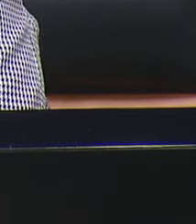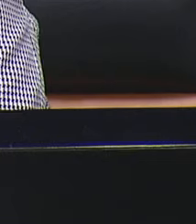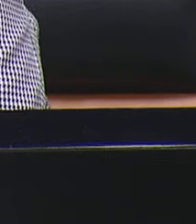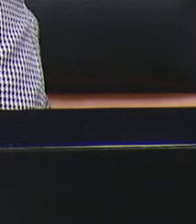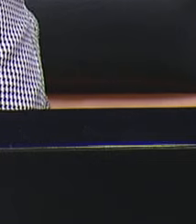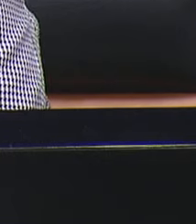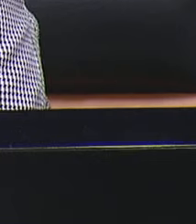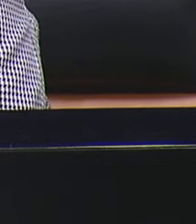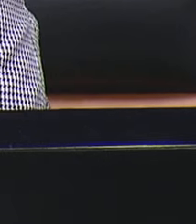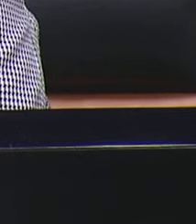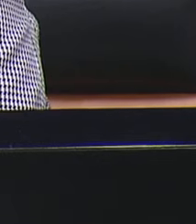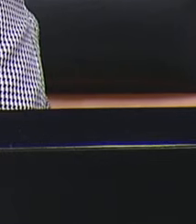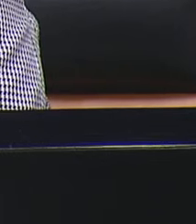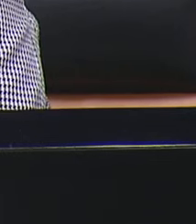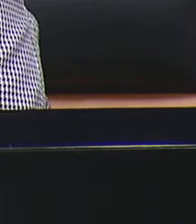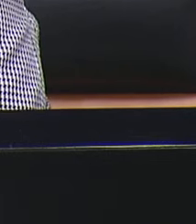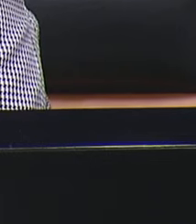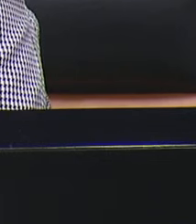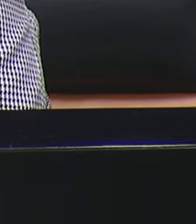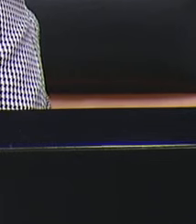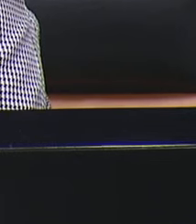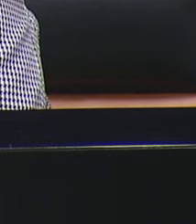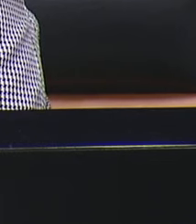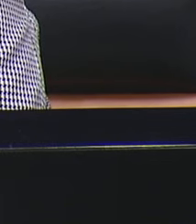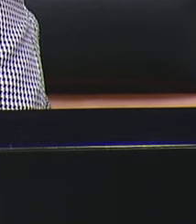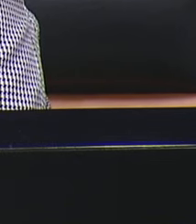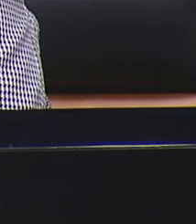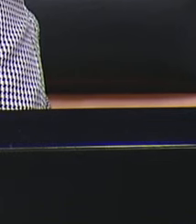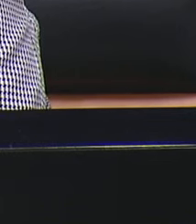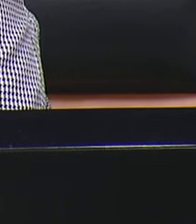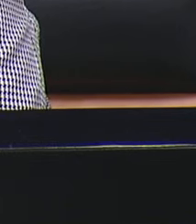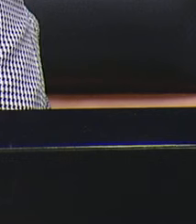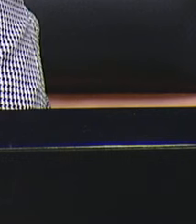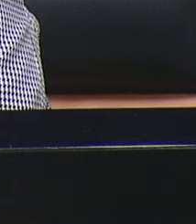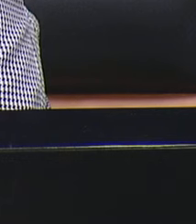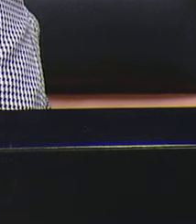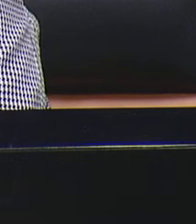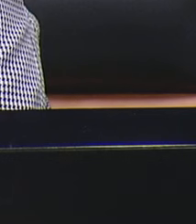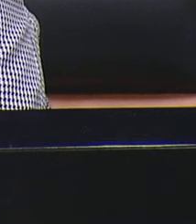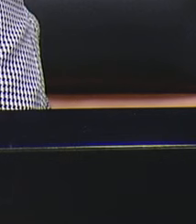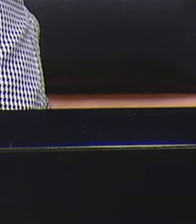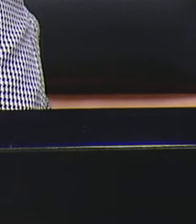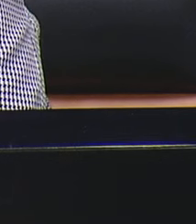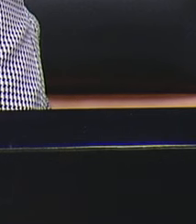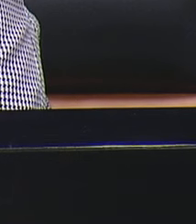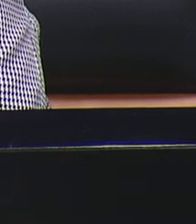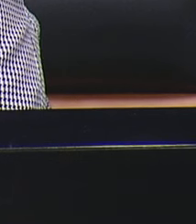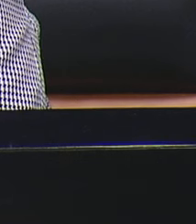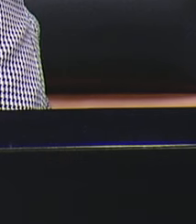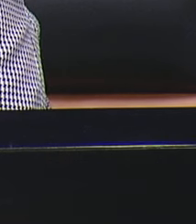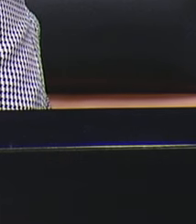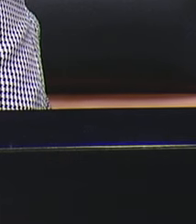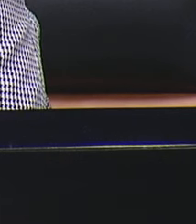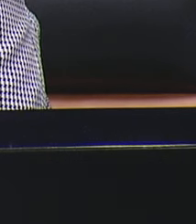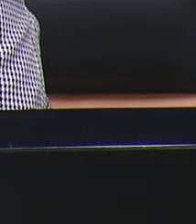chair. Order, honorable members. The question before the House is that vote 19 be agreed